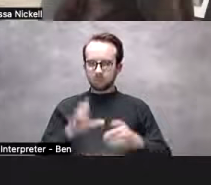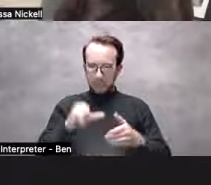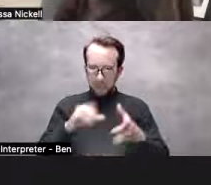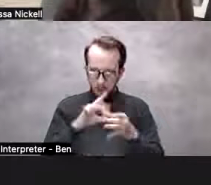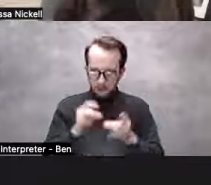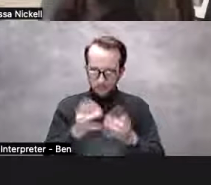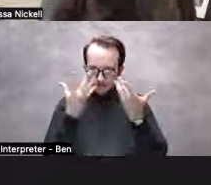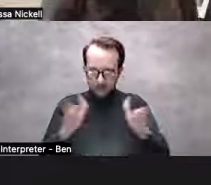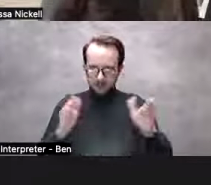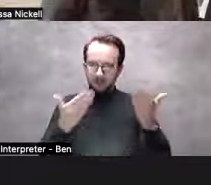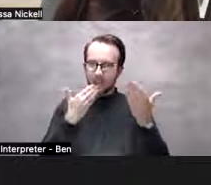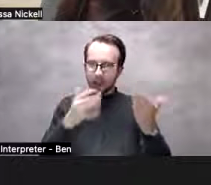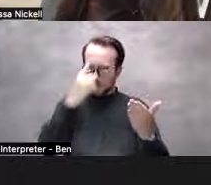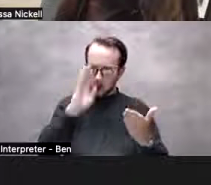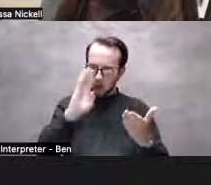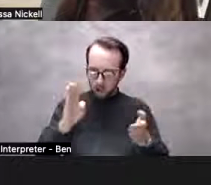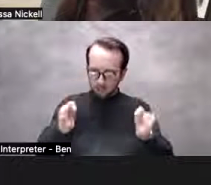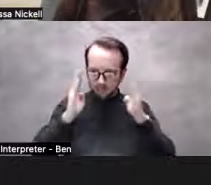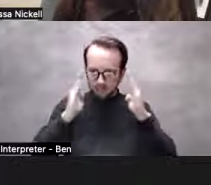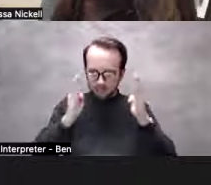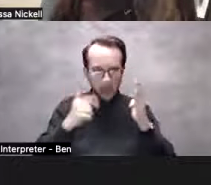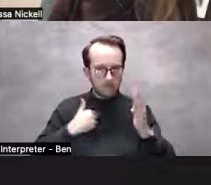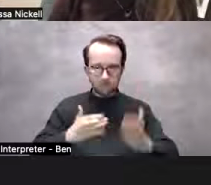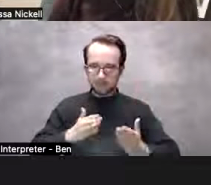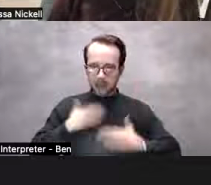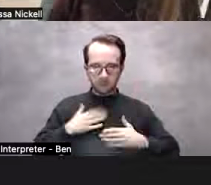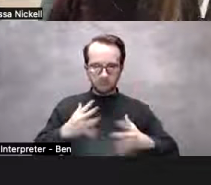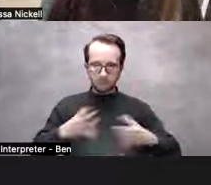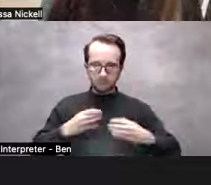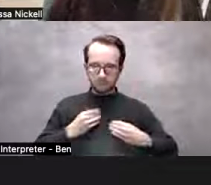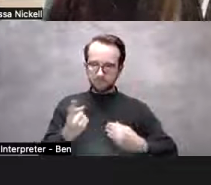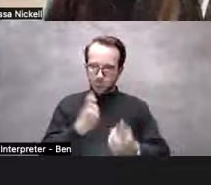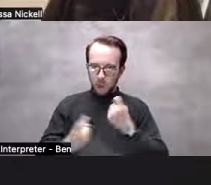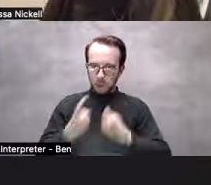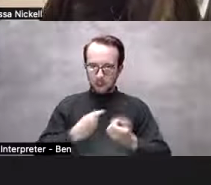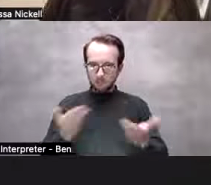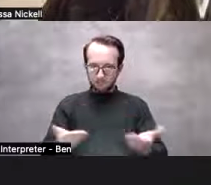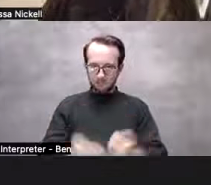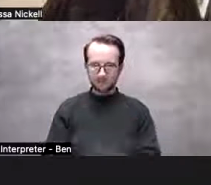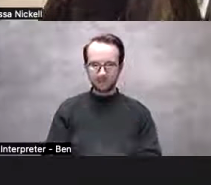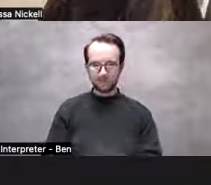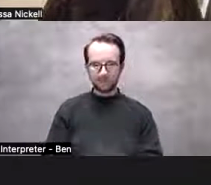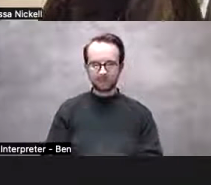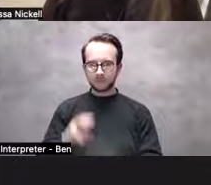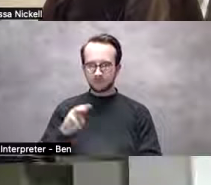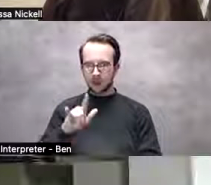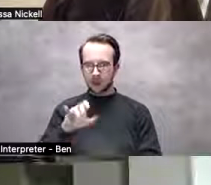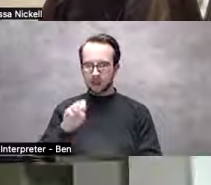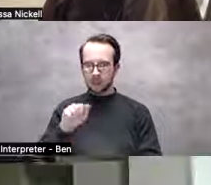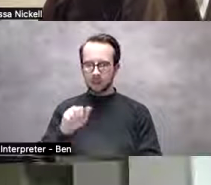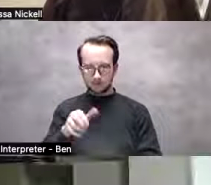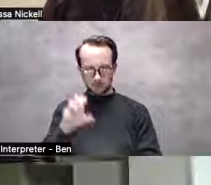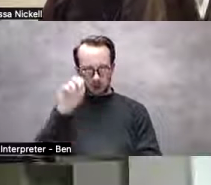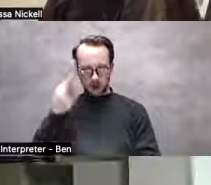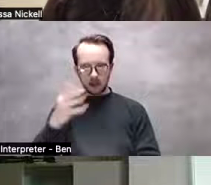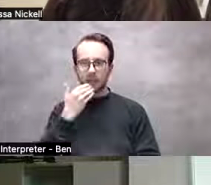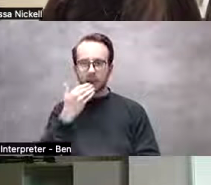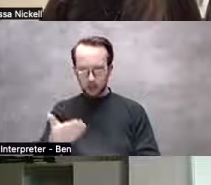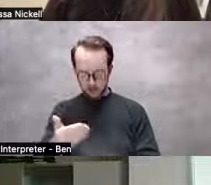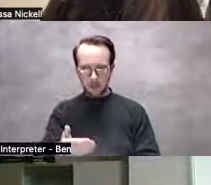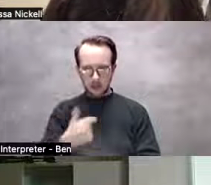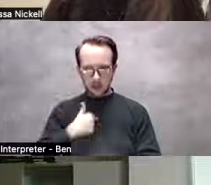attention, and I'd be happy to take any questions. All right, thanks, Brett. So I'm going to start with the Q&A box. If